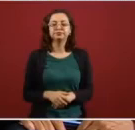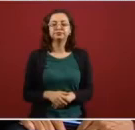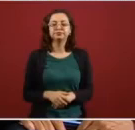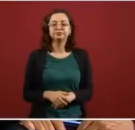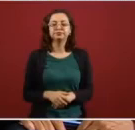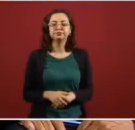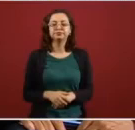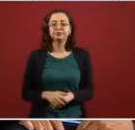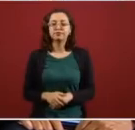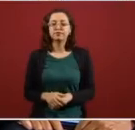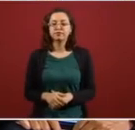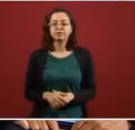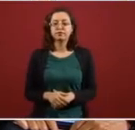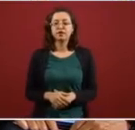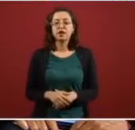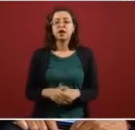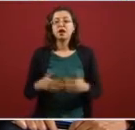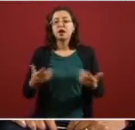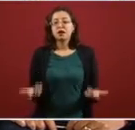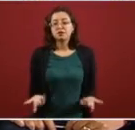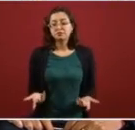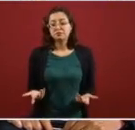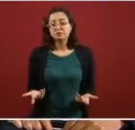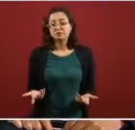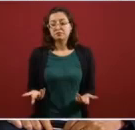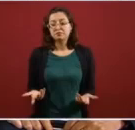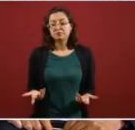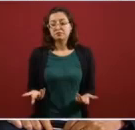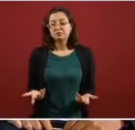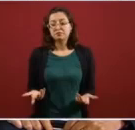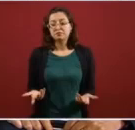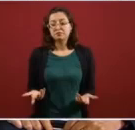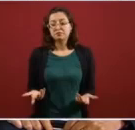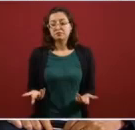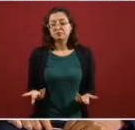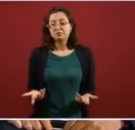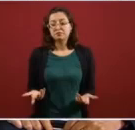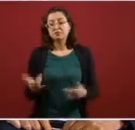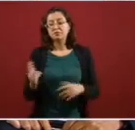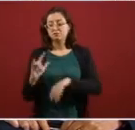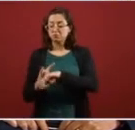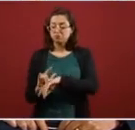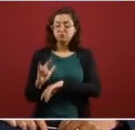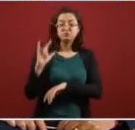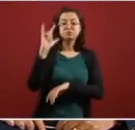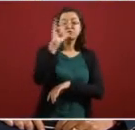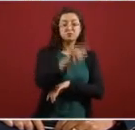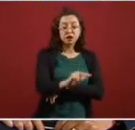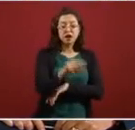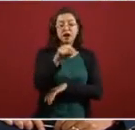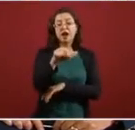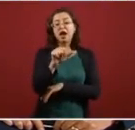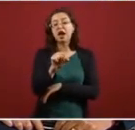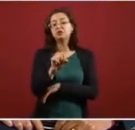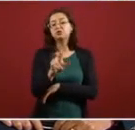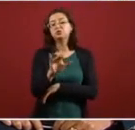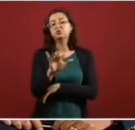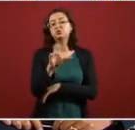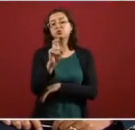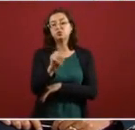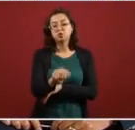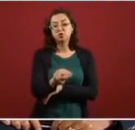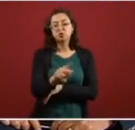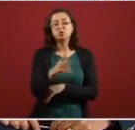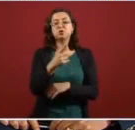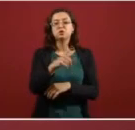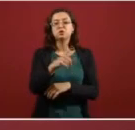flying out of Bolivia, llegaron a Asunción. We arrived at Asunción. De ahí volver a hablar con Perú